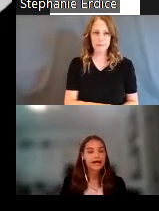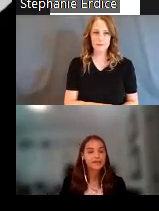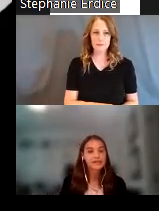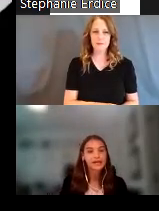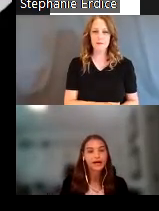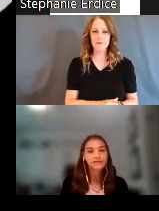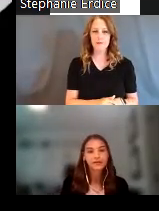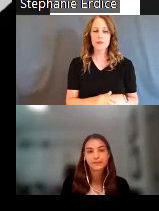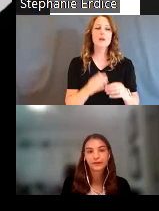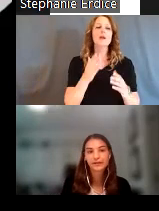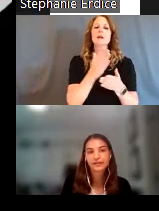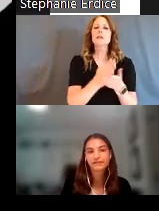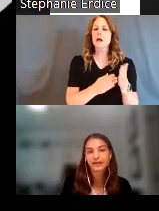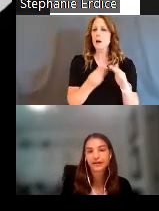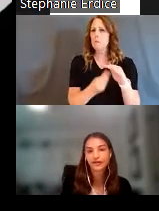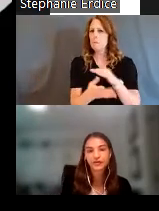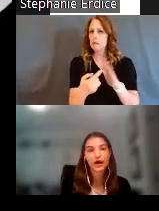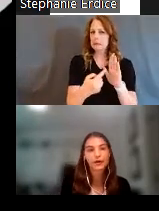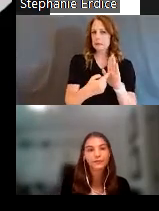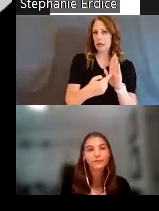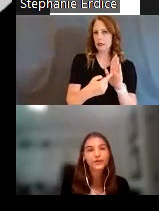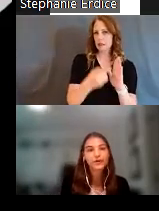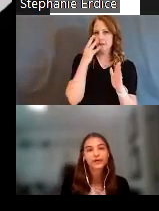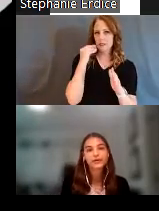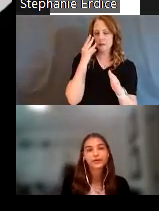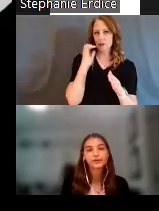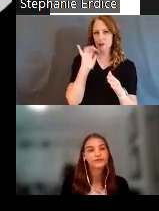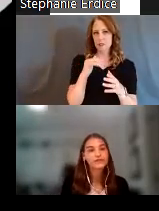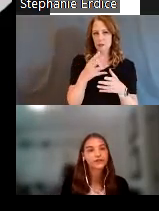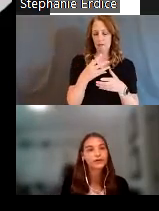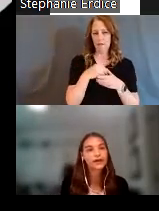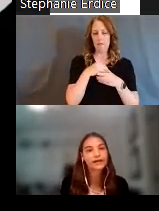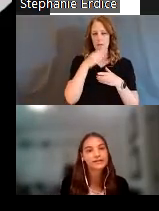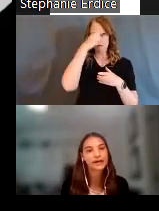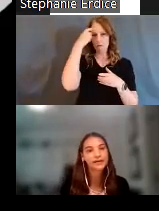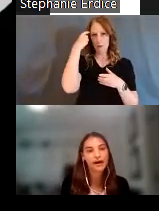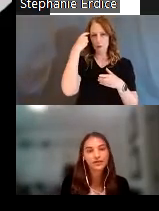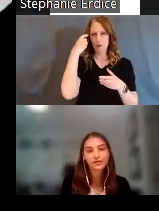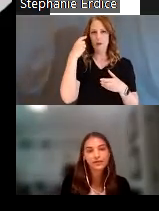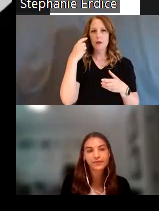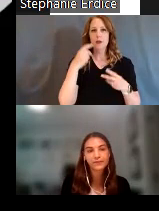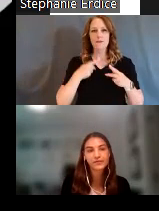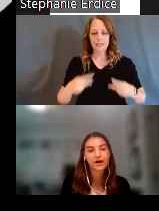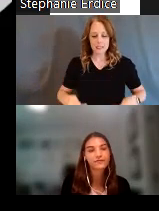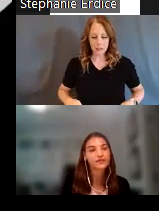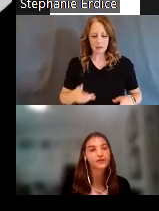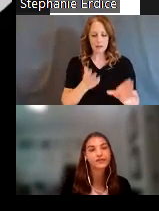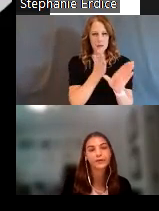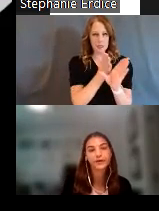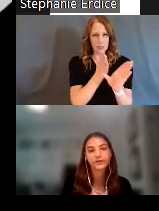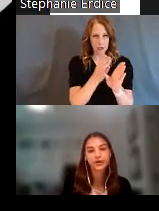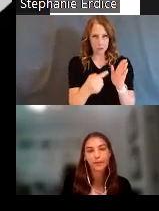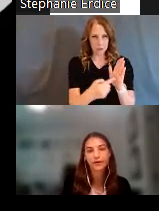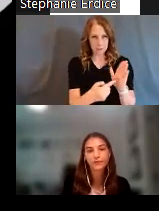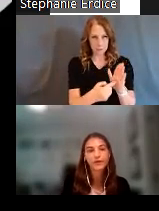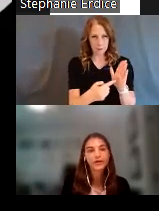So some signs of experiencing vicarious trauma can include physical and psychological symptoms, often